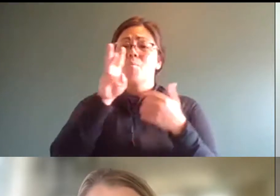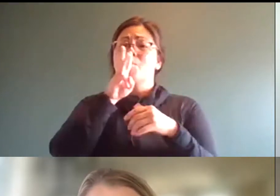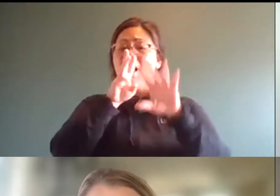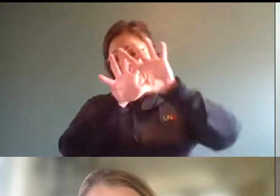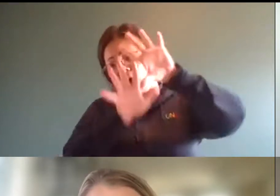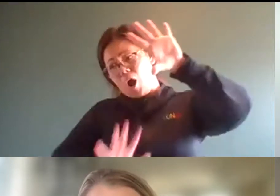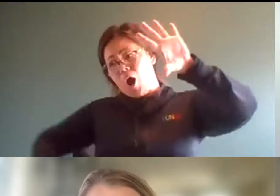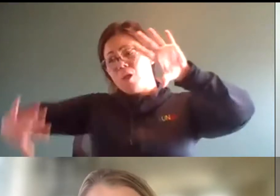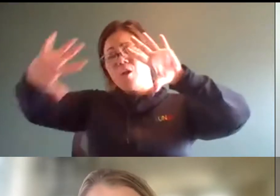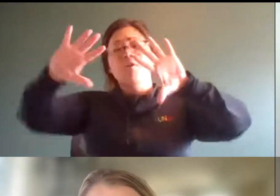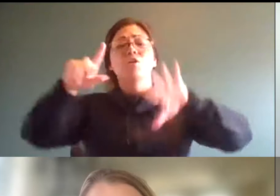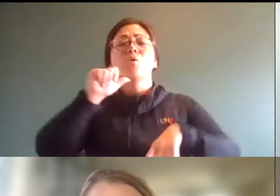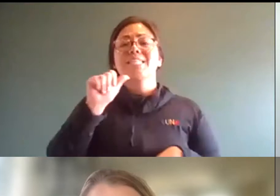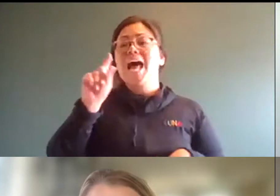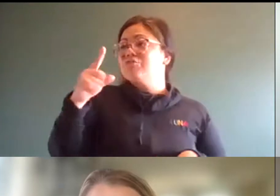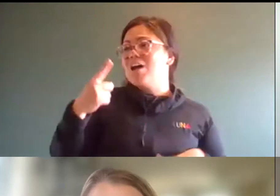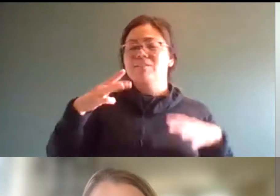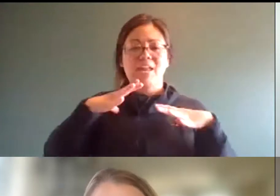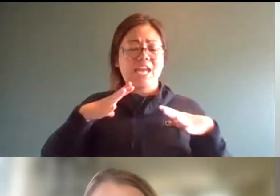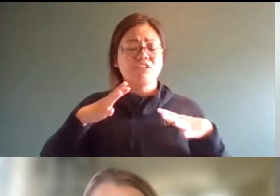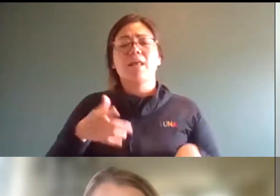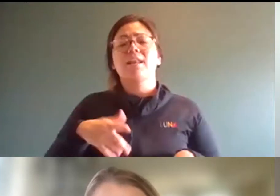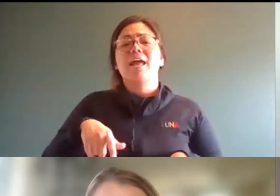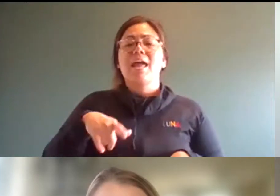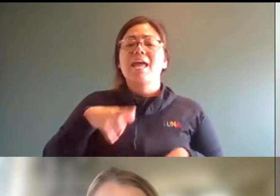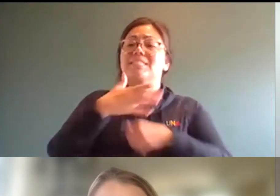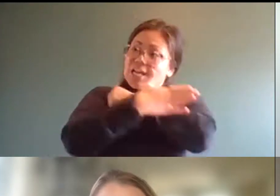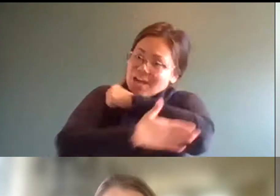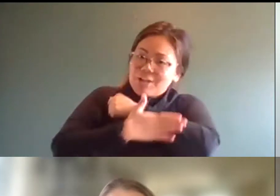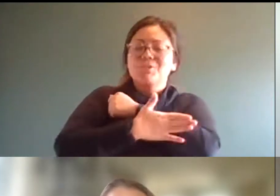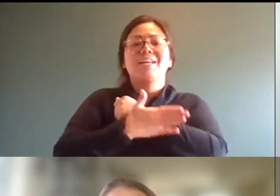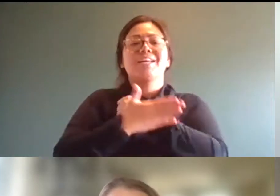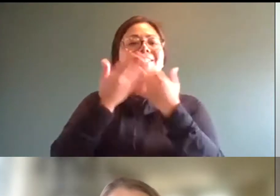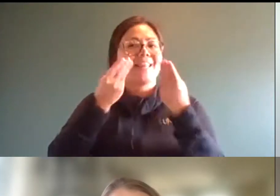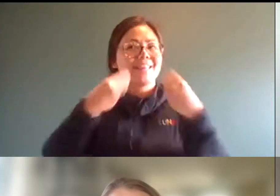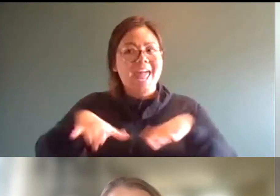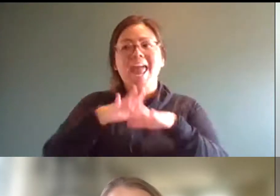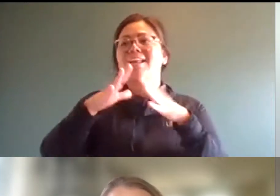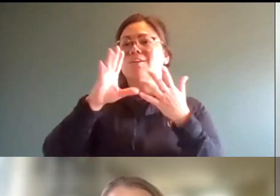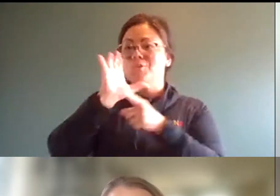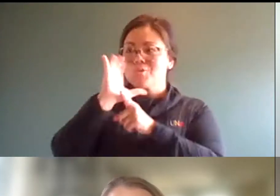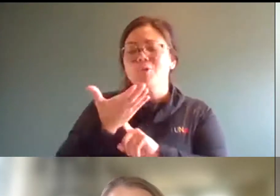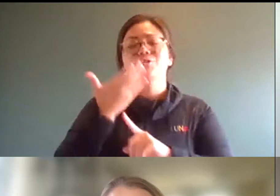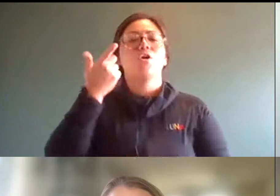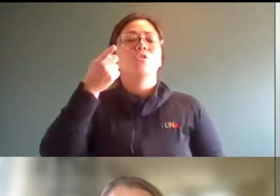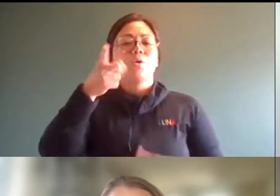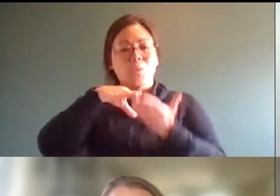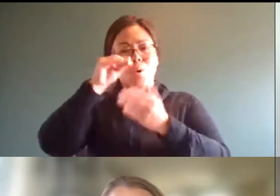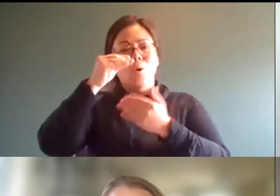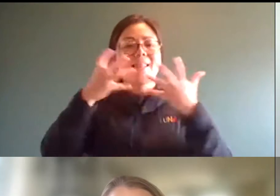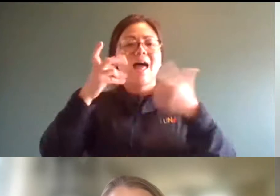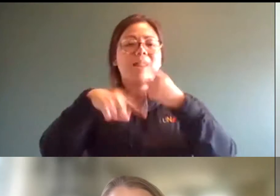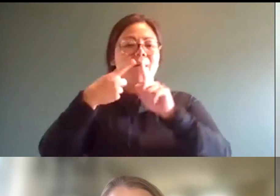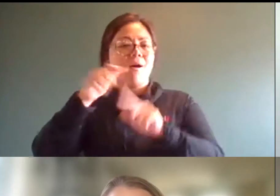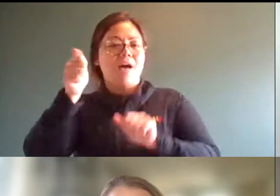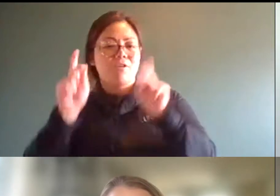realize it's not just a vacation spot. It's a country. It's a land. So you learn a lot about other folks, and